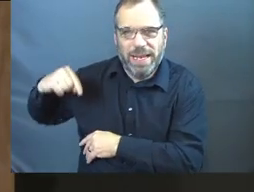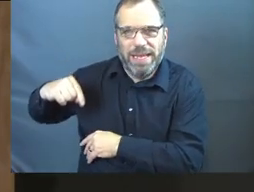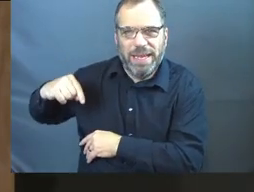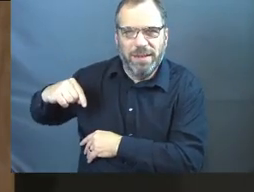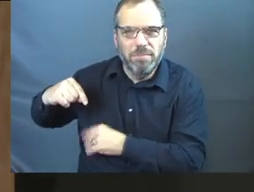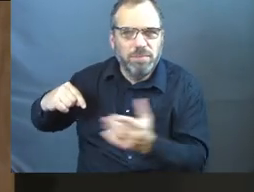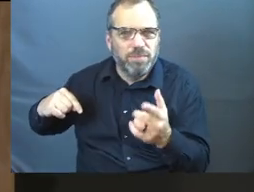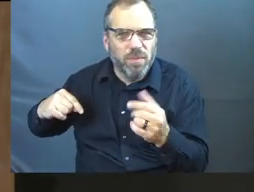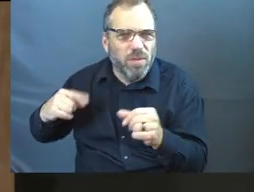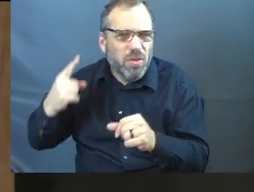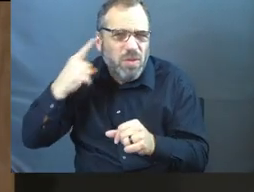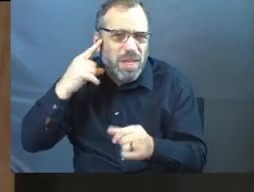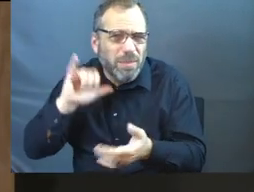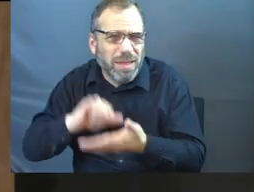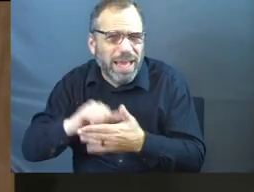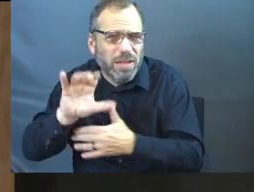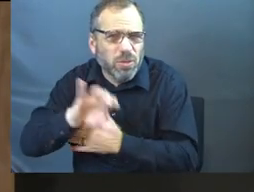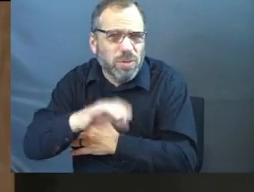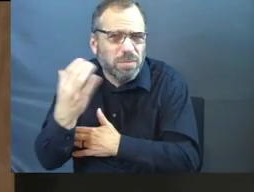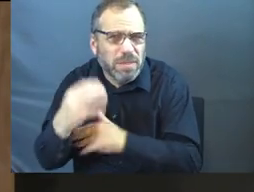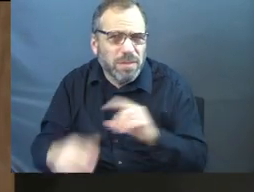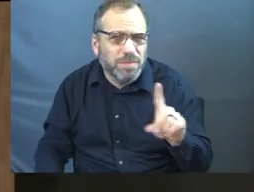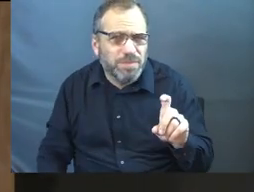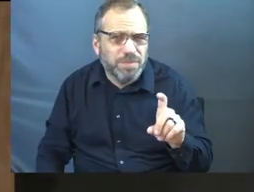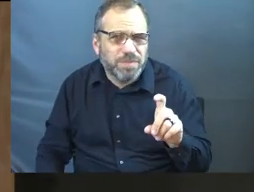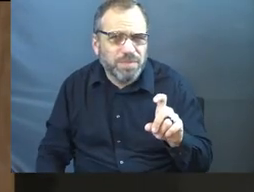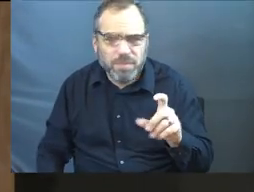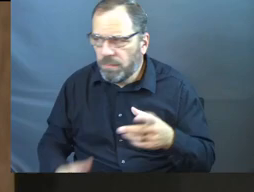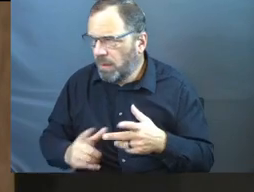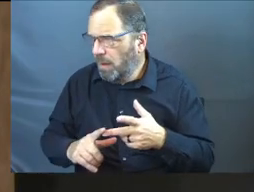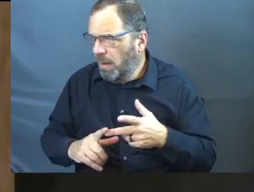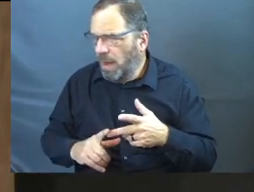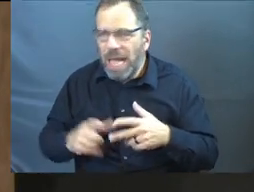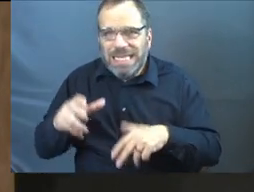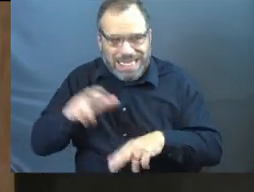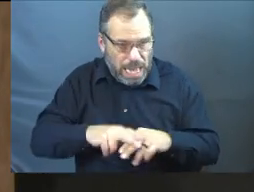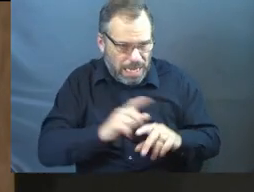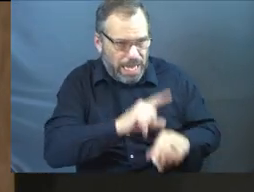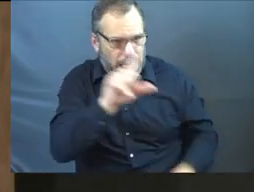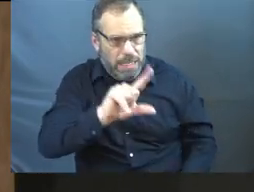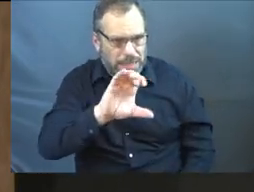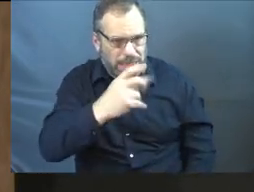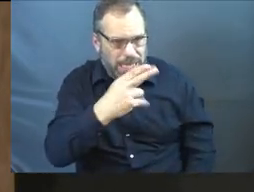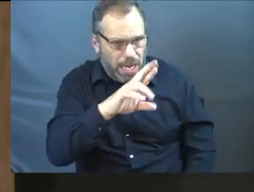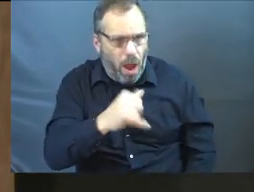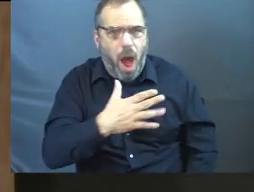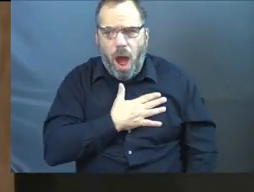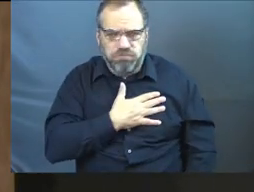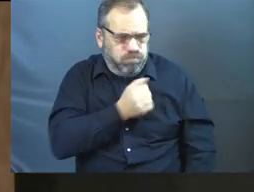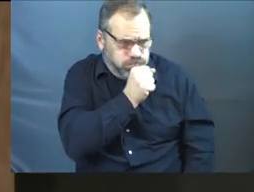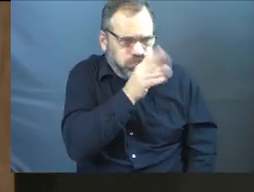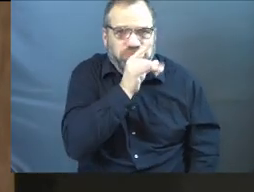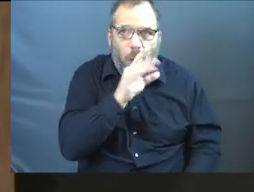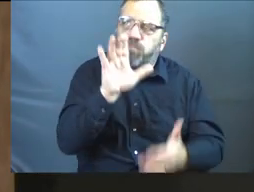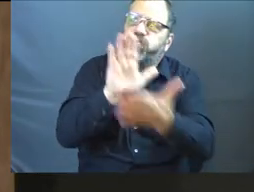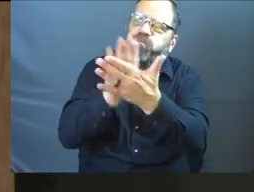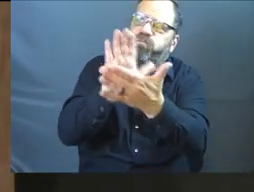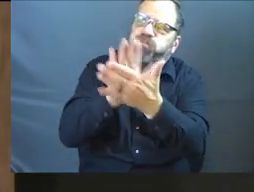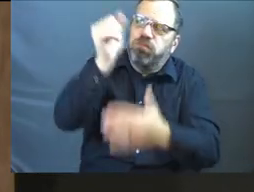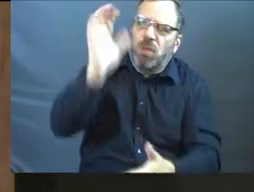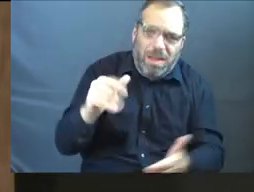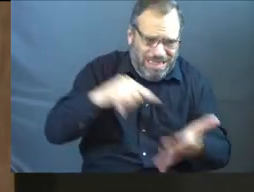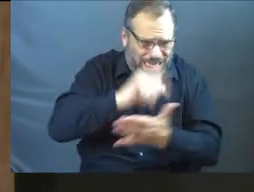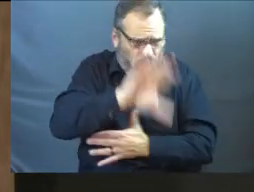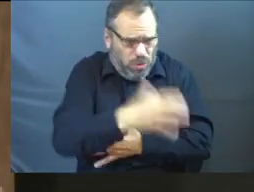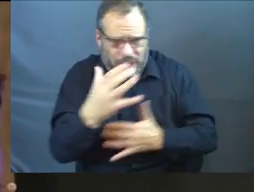How often do we dwell on that in Christmas? How often are we sitting like Zechariah going, "I just got my voice back and I'm going to do nothing but praise God.